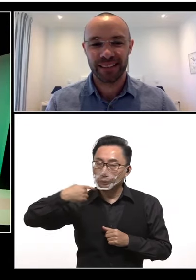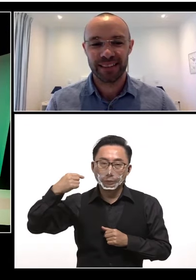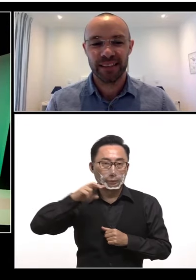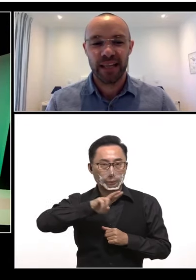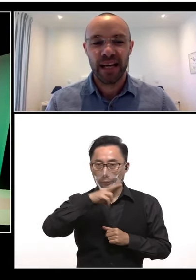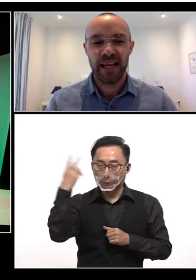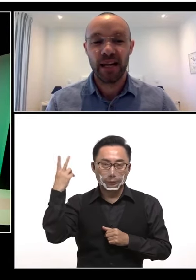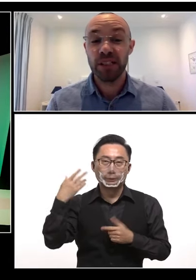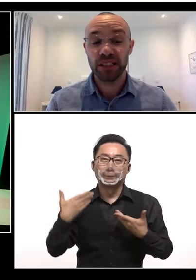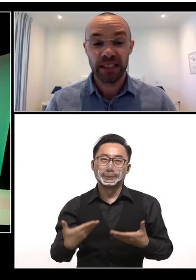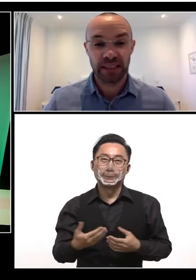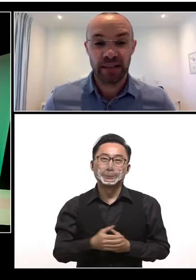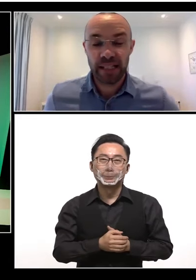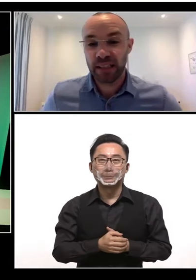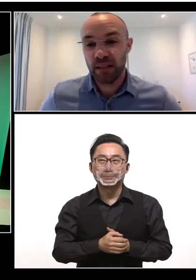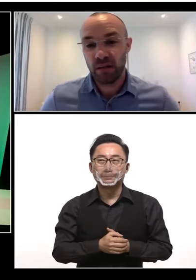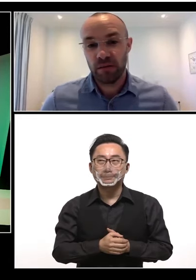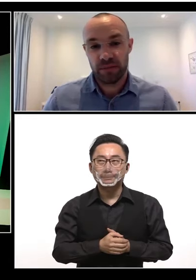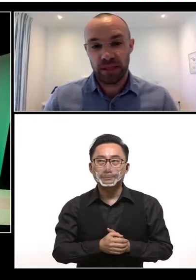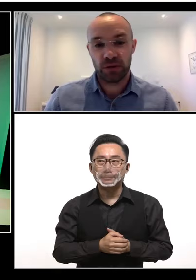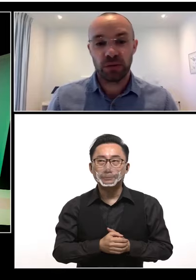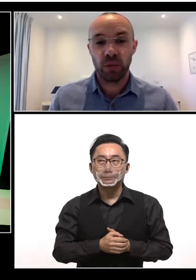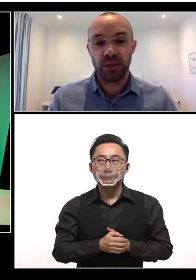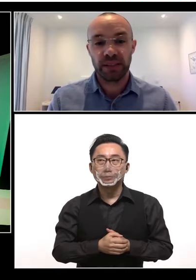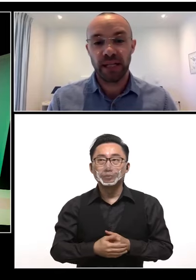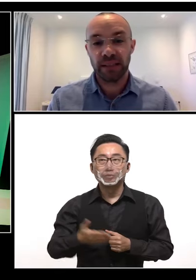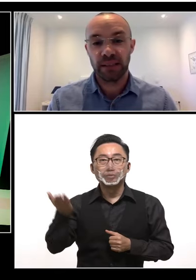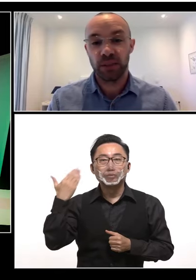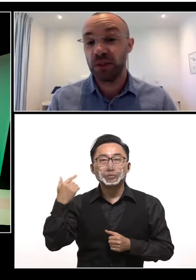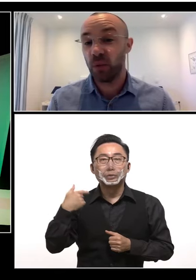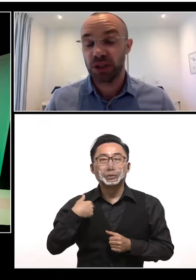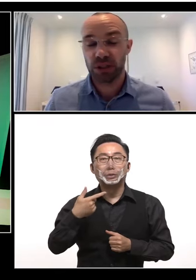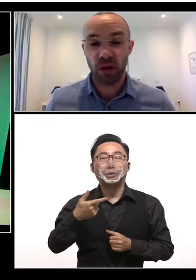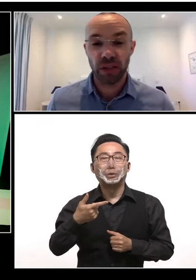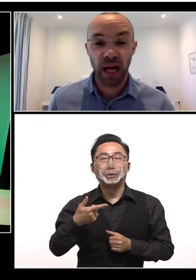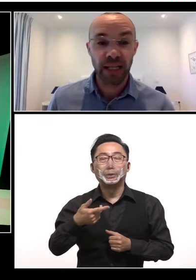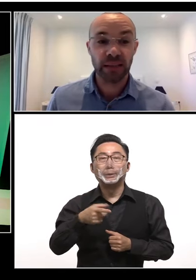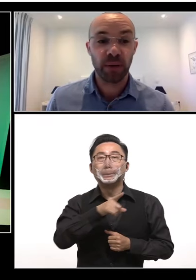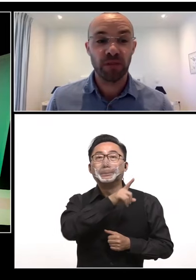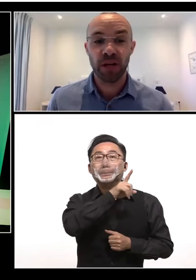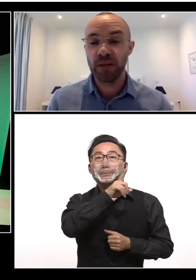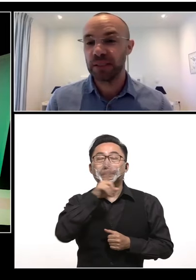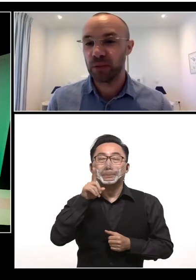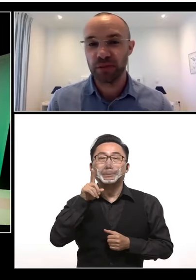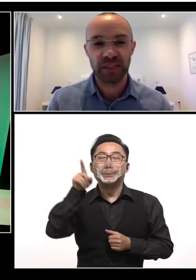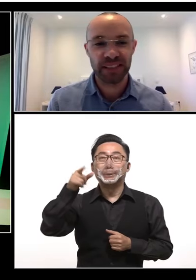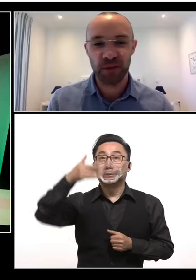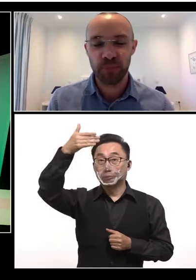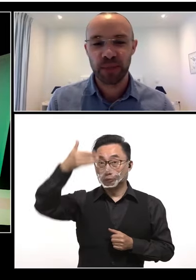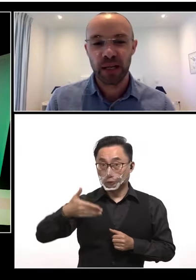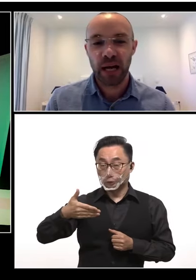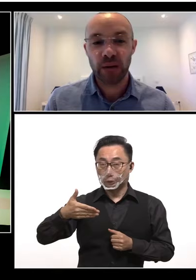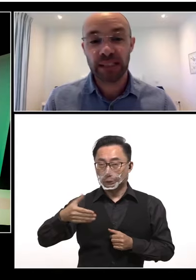Thanks. Originally, as the director of Extraordinary Wall of Silence, which you can watch online as part of No Limits Wonderful